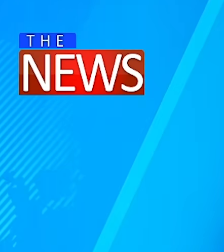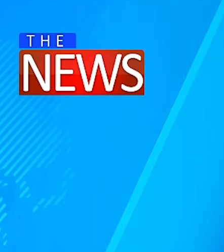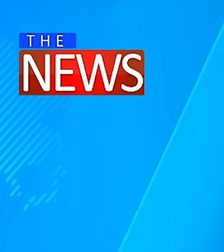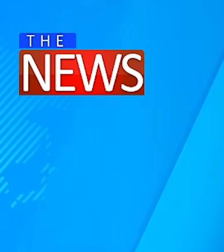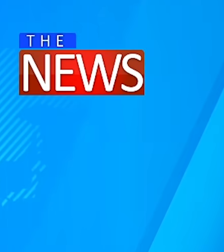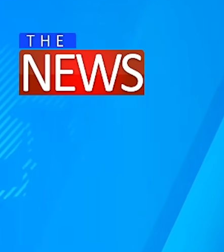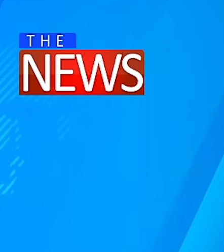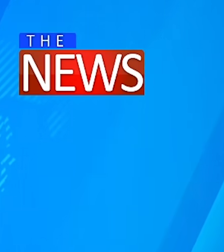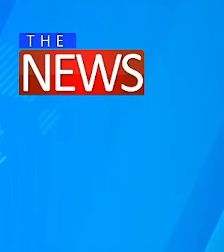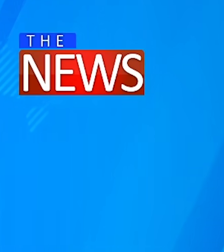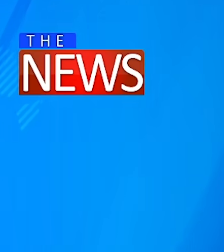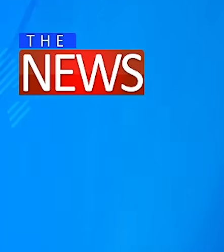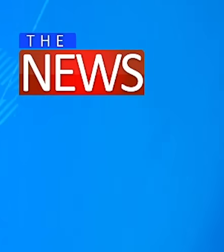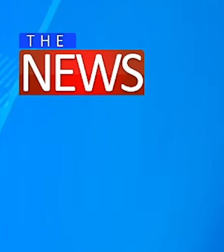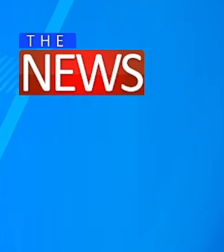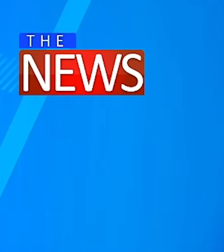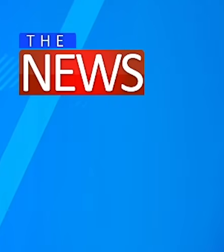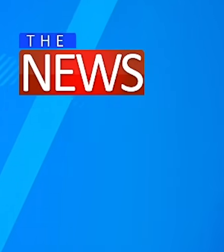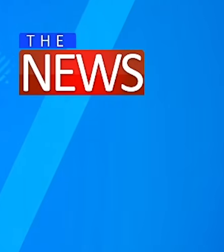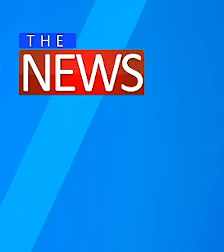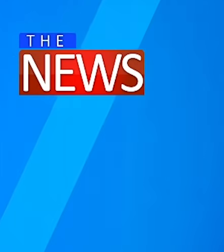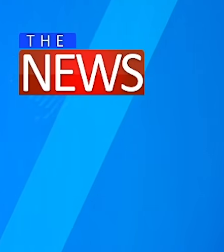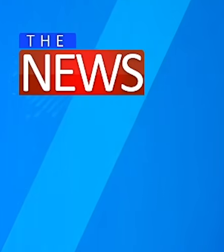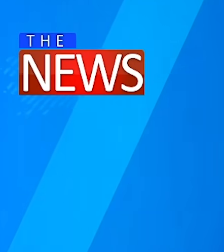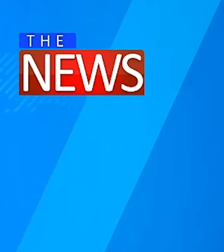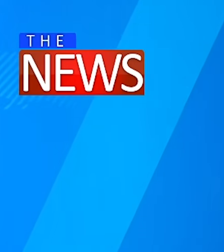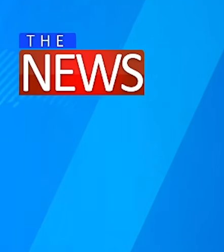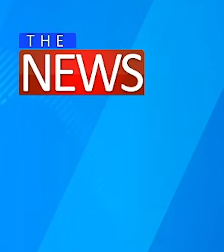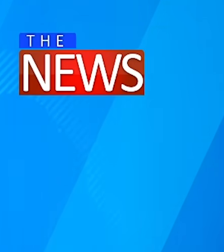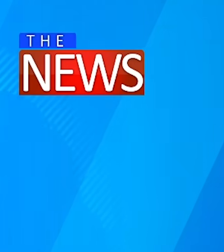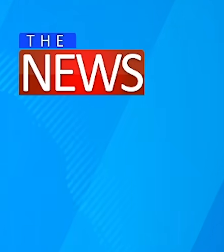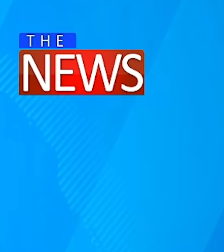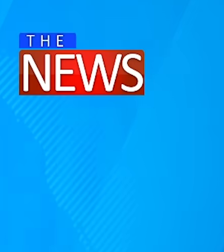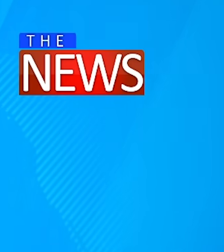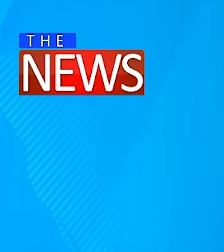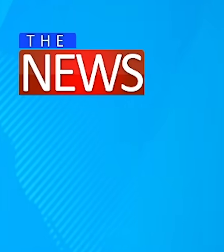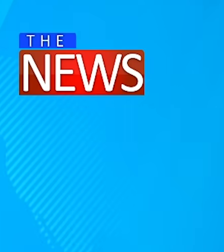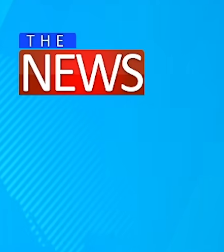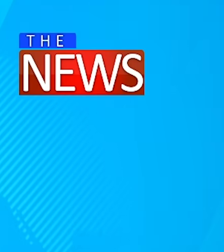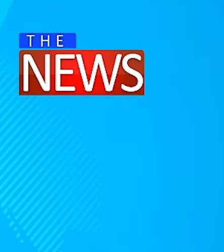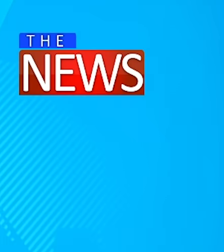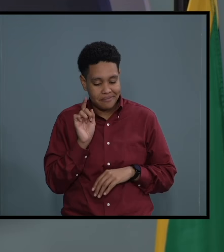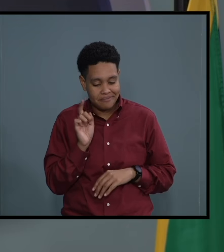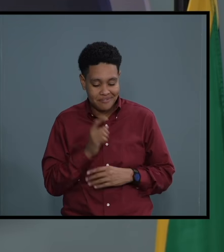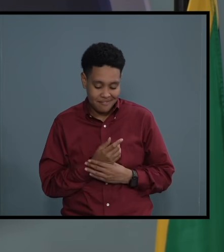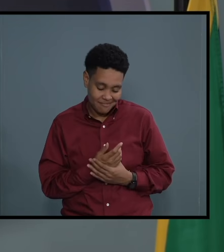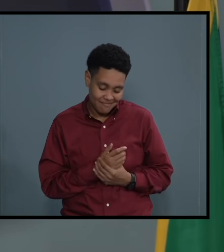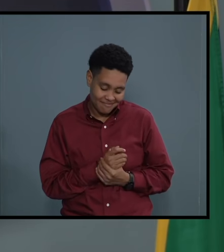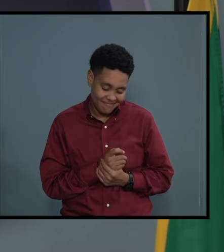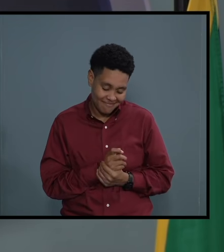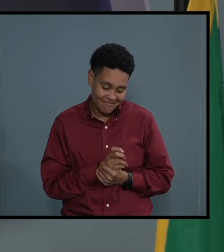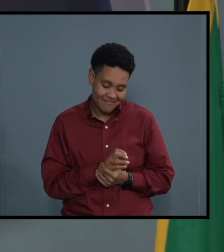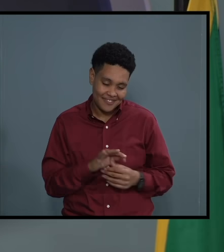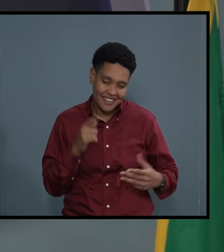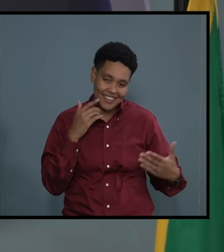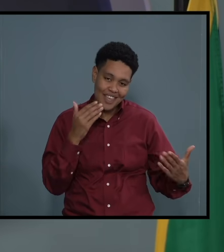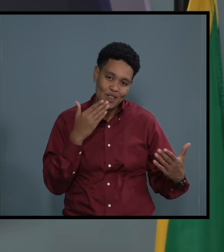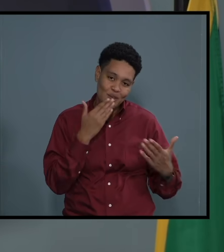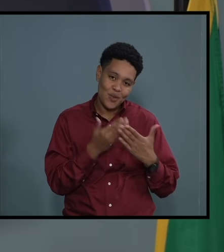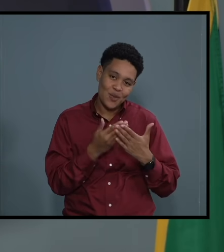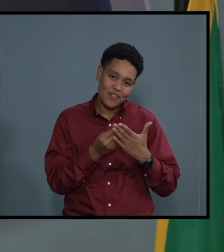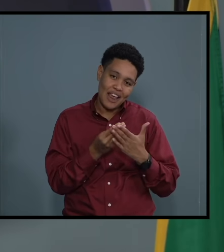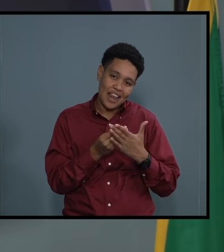economy. Prime Minister Andrew Holness addressed the issue on Monday at a Jamaica House press conference. Thanks to the good